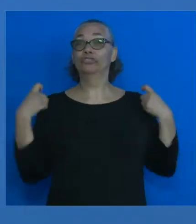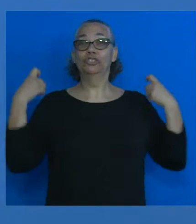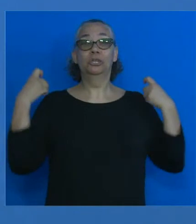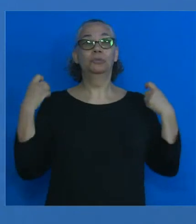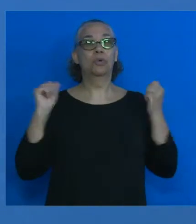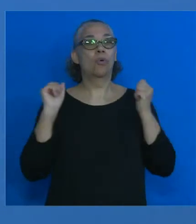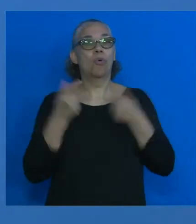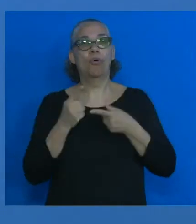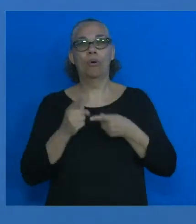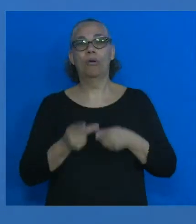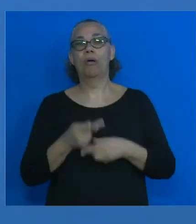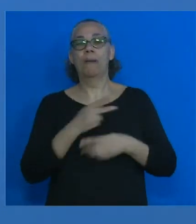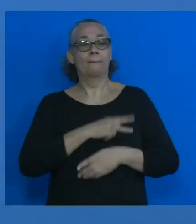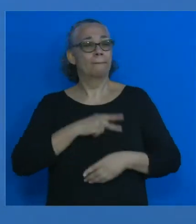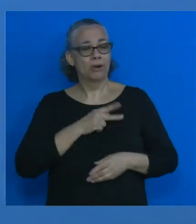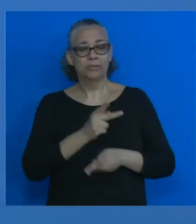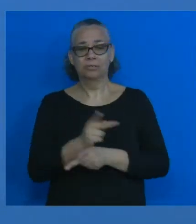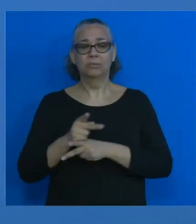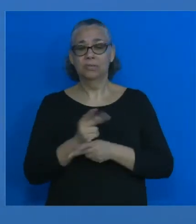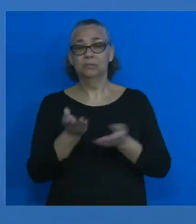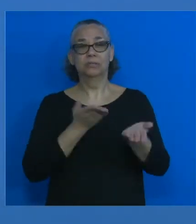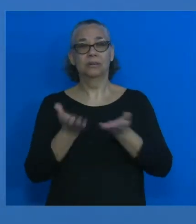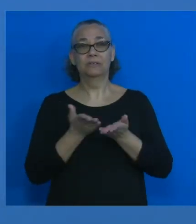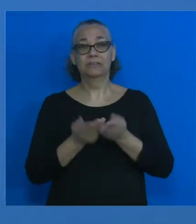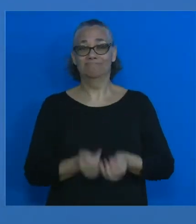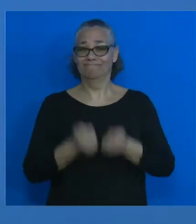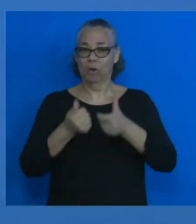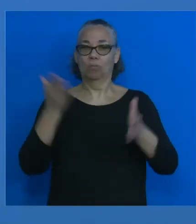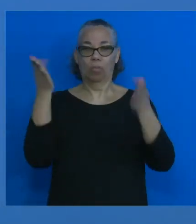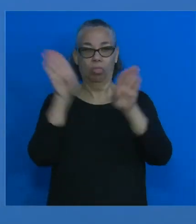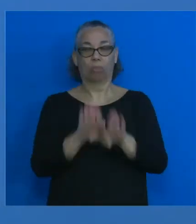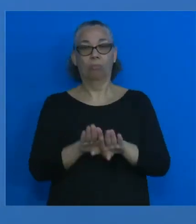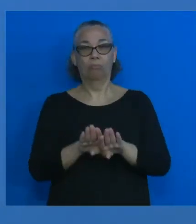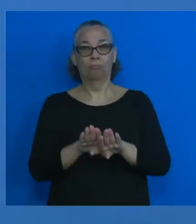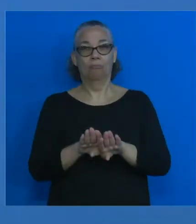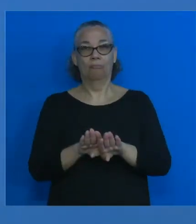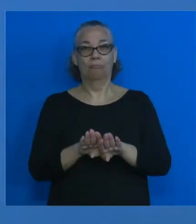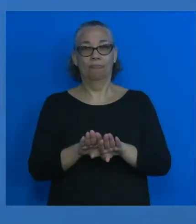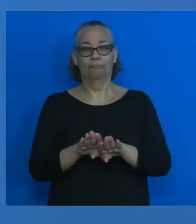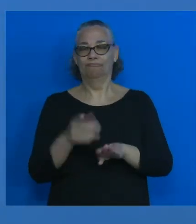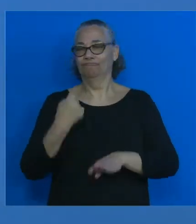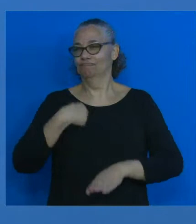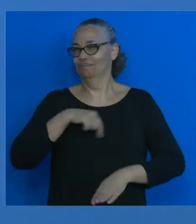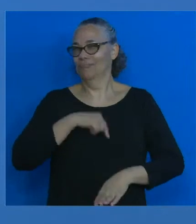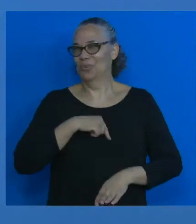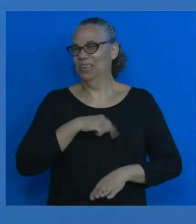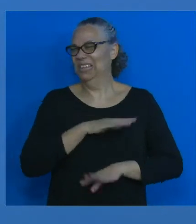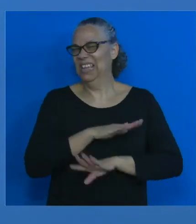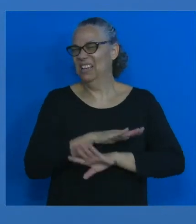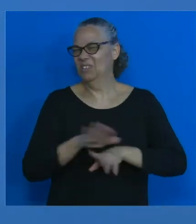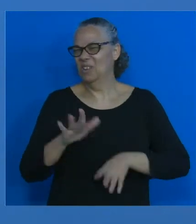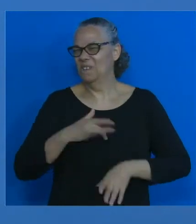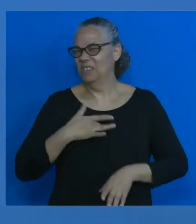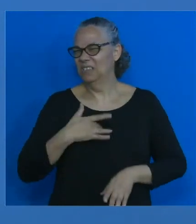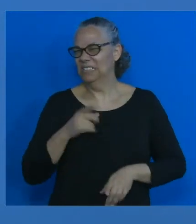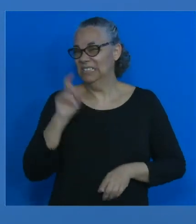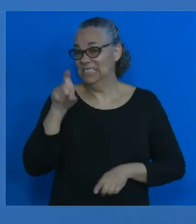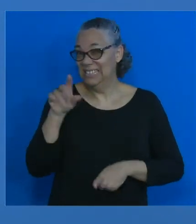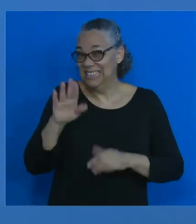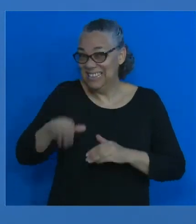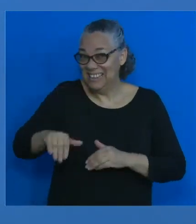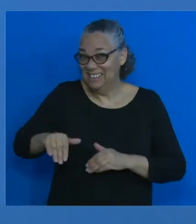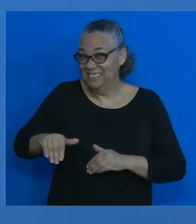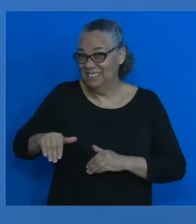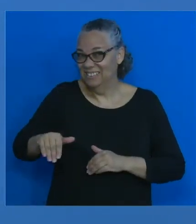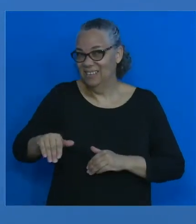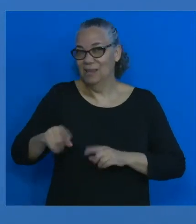all personal care services were immediately shut. We do not yet feel that is warranted, but